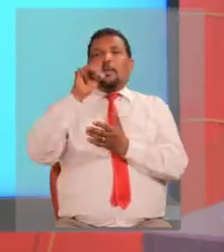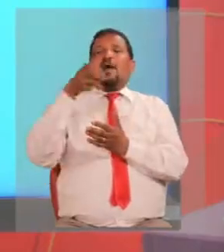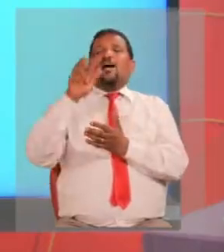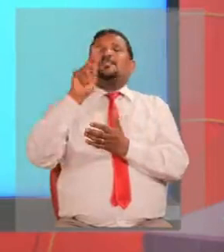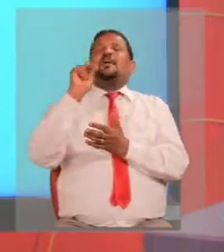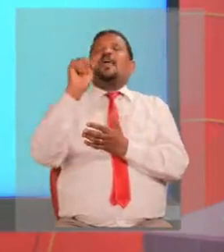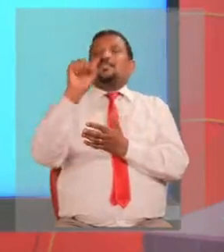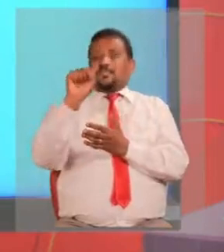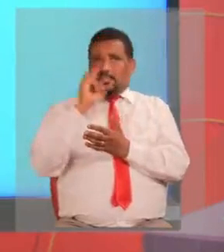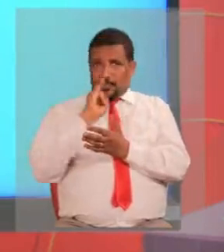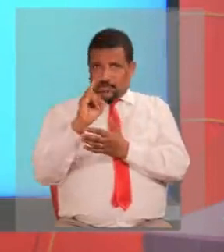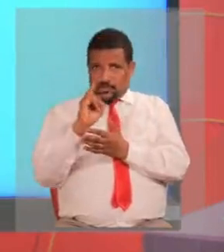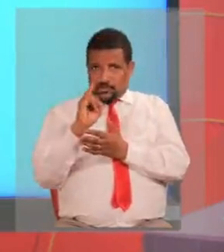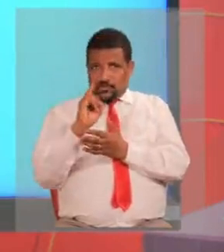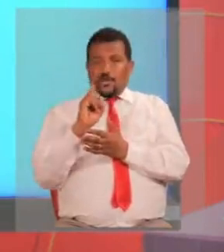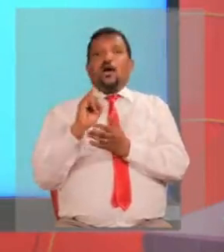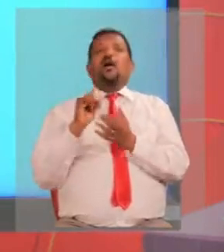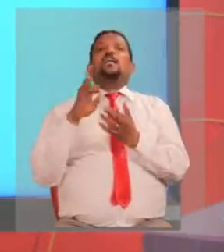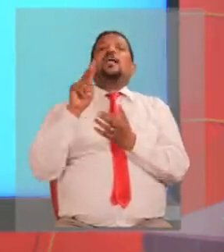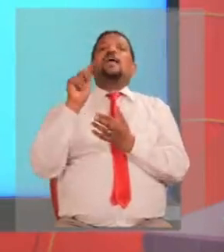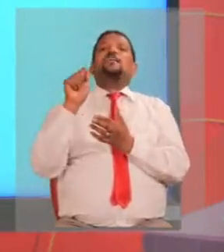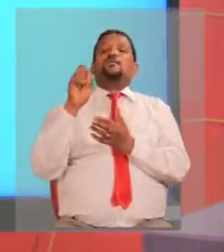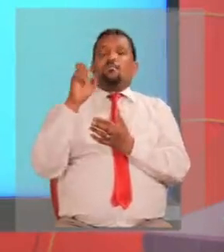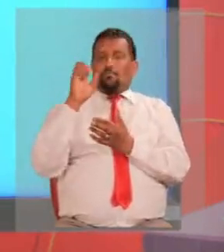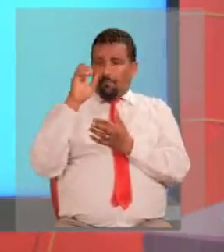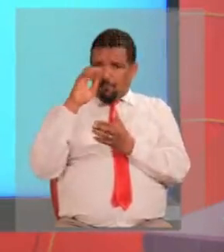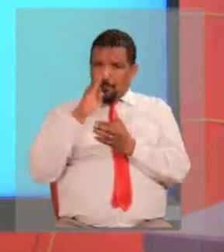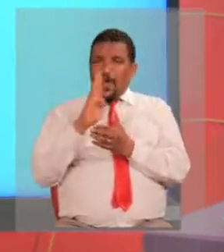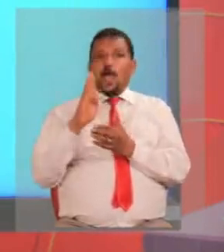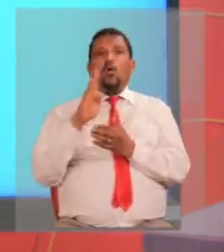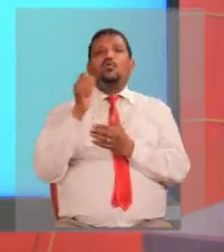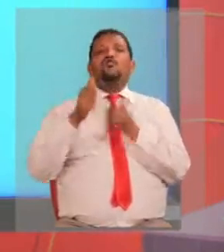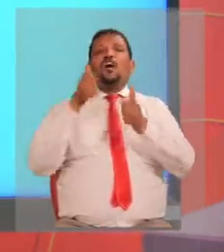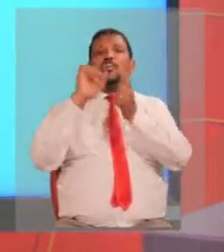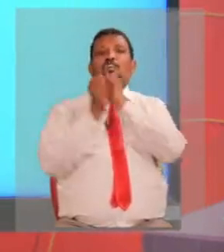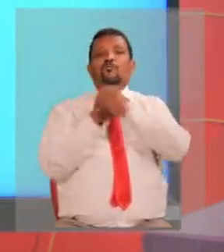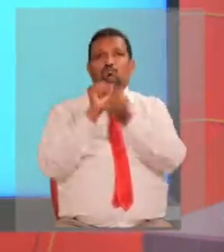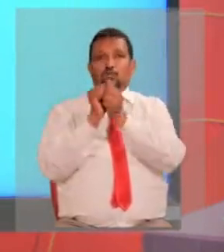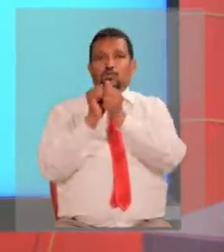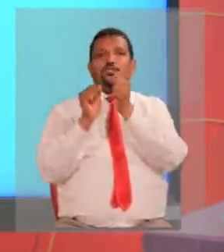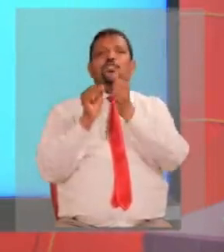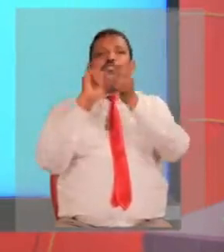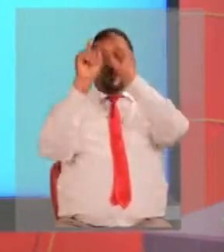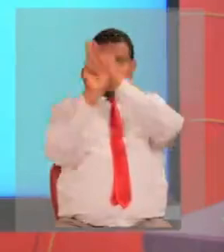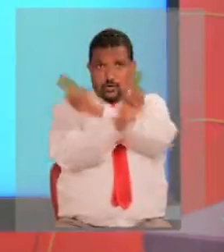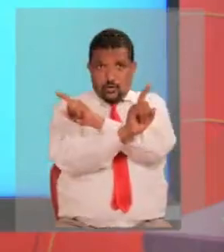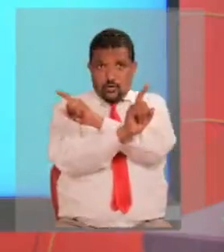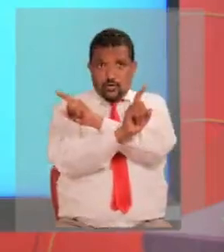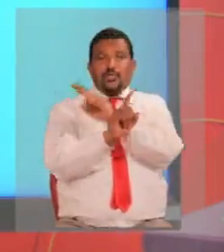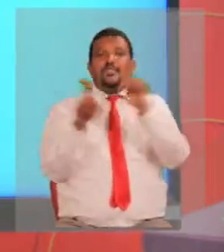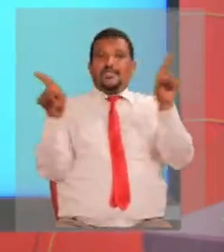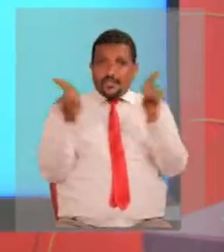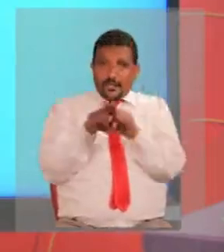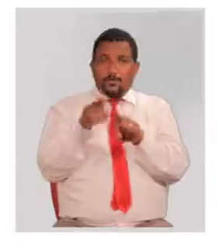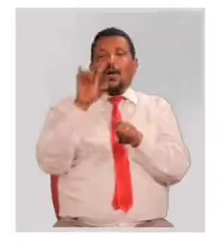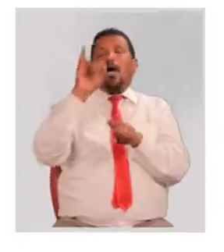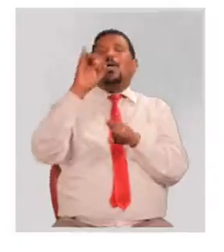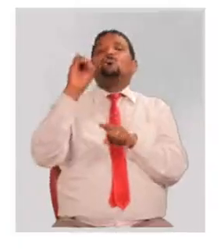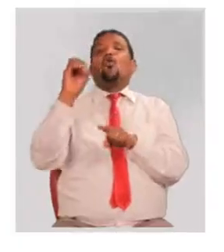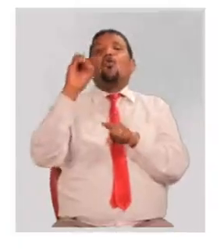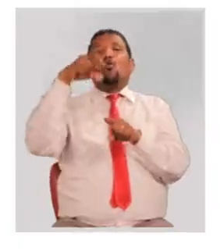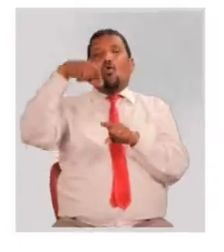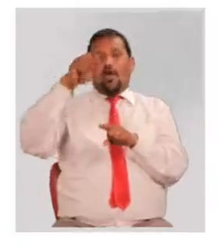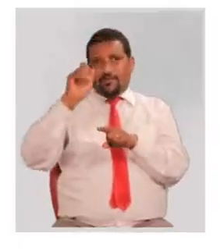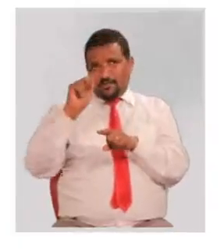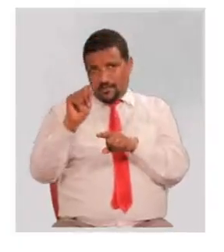MRTS, is the rate by which one variable input is substituted for another on the same isoquant. The